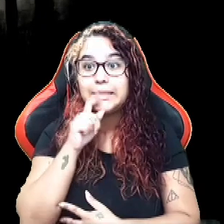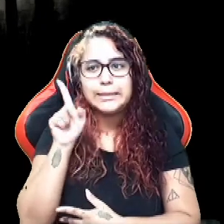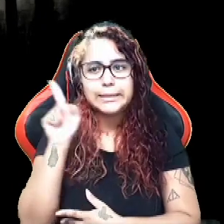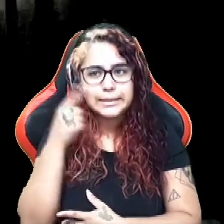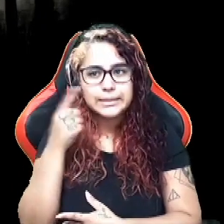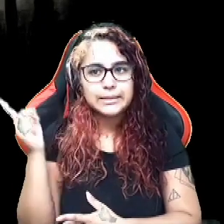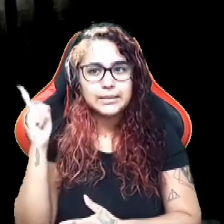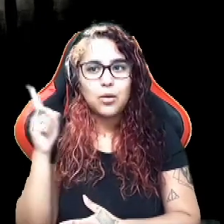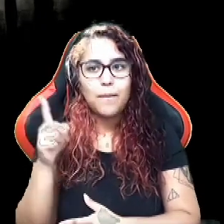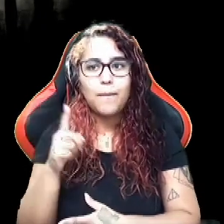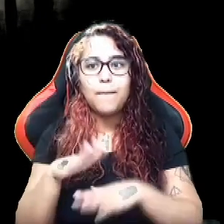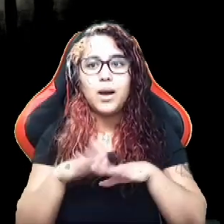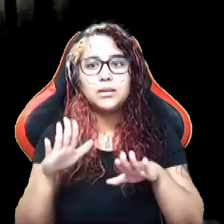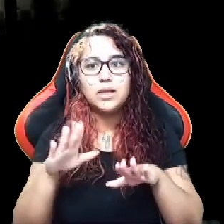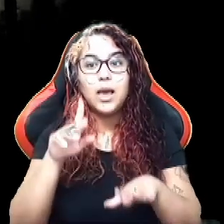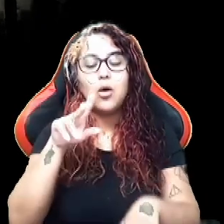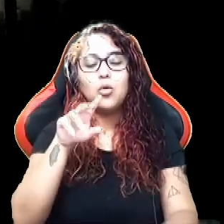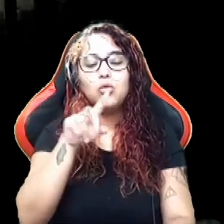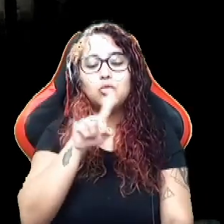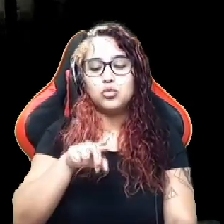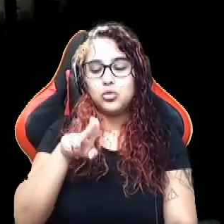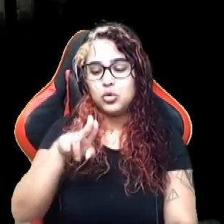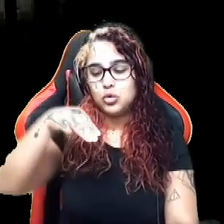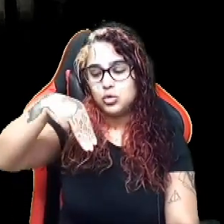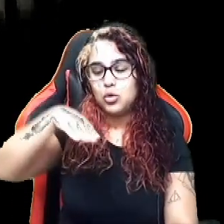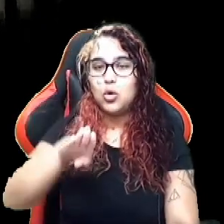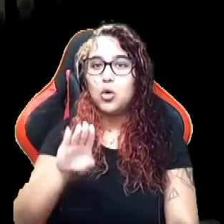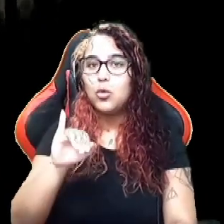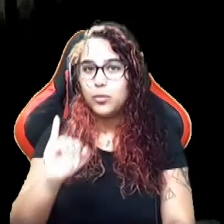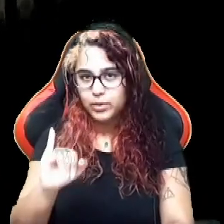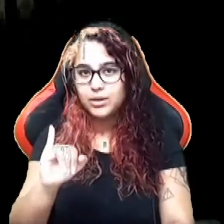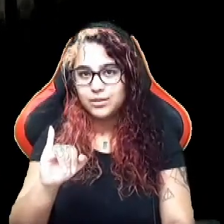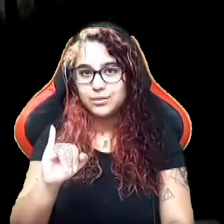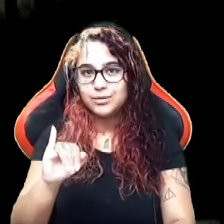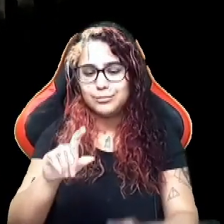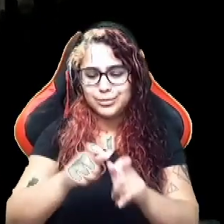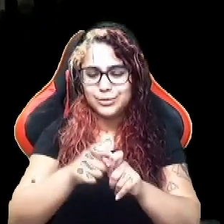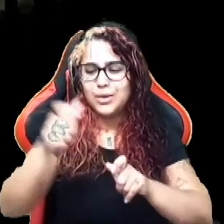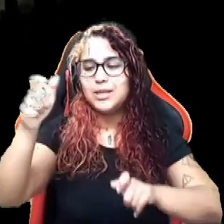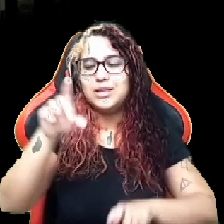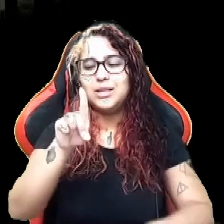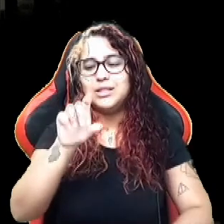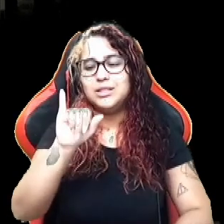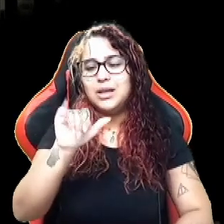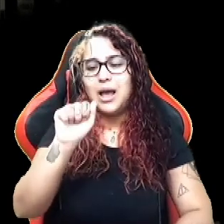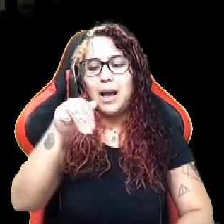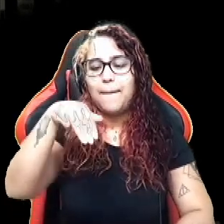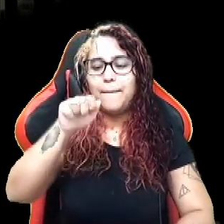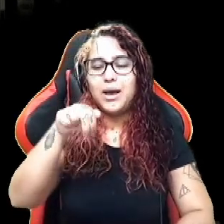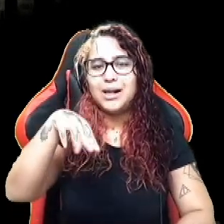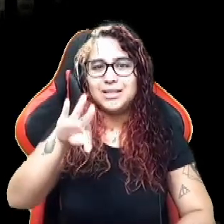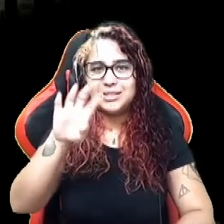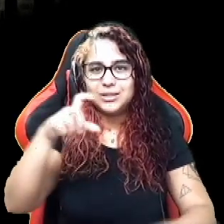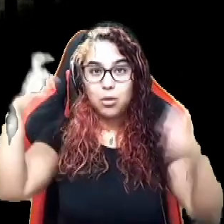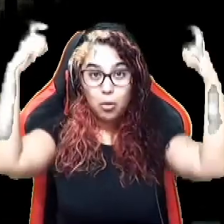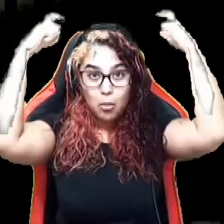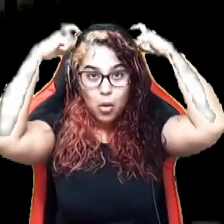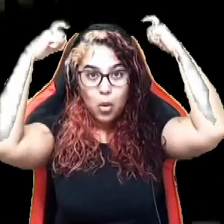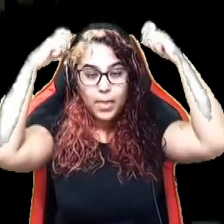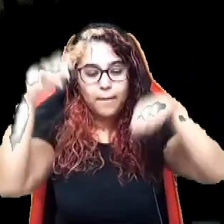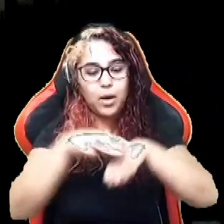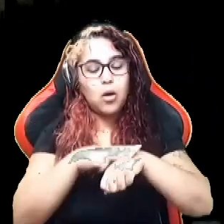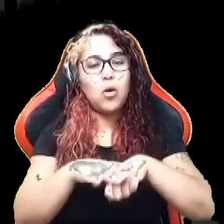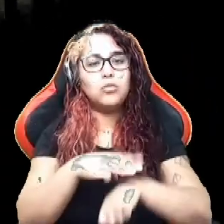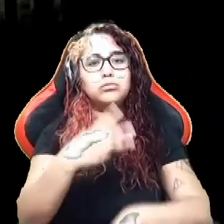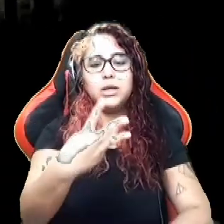Still in the Bedrock version, the most rare mod is a full diamond husky baby with a diamond sword riding